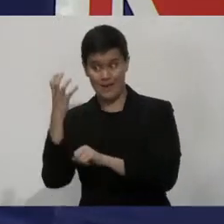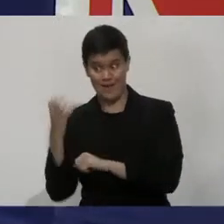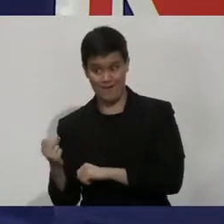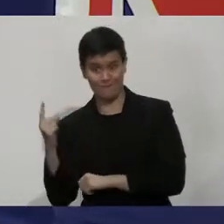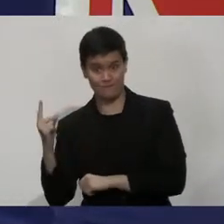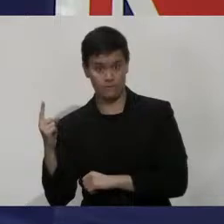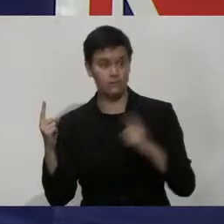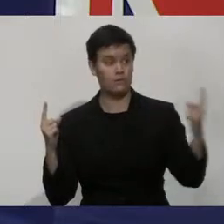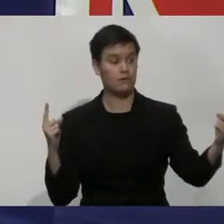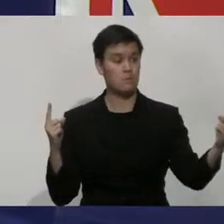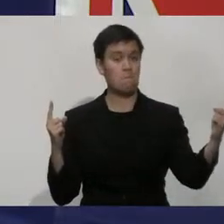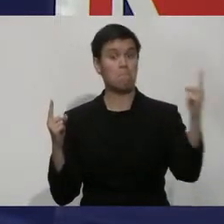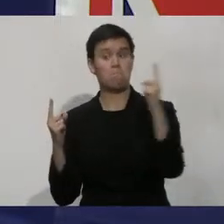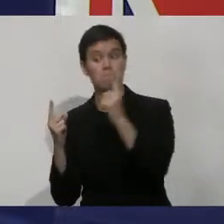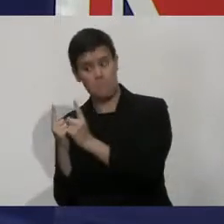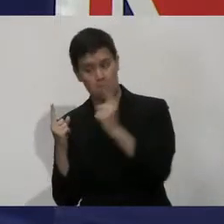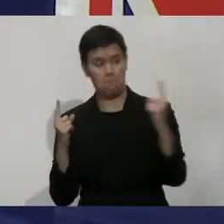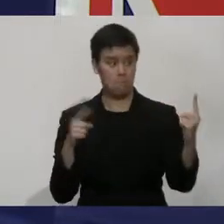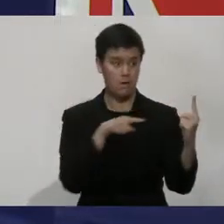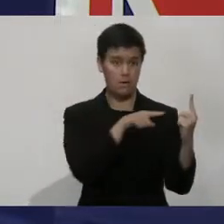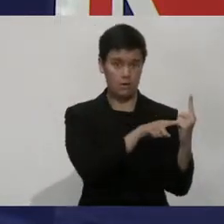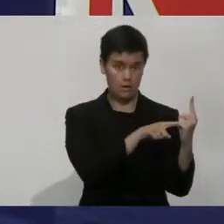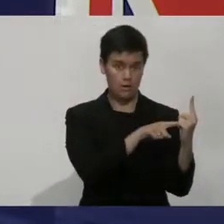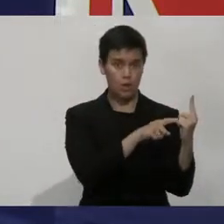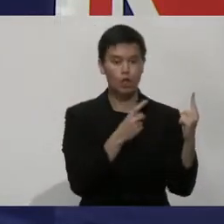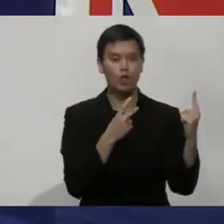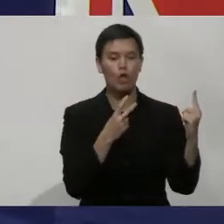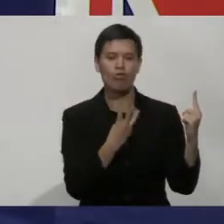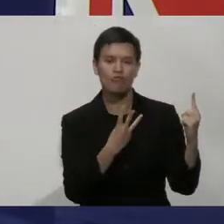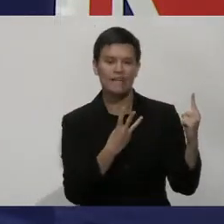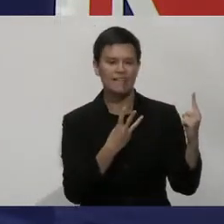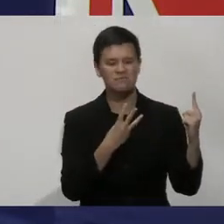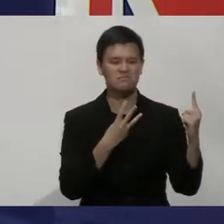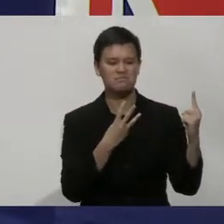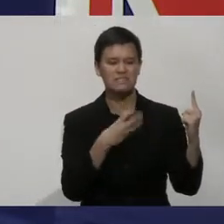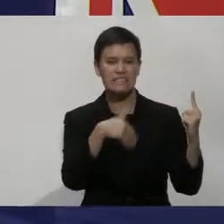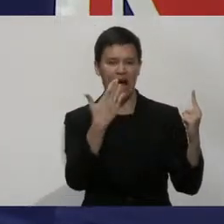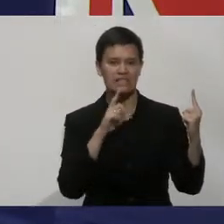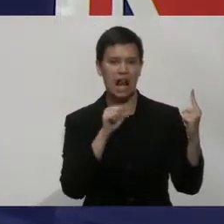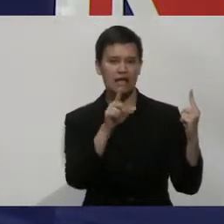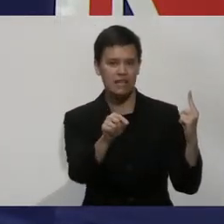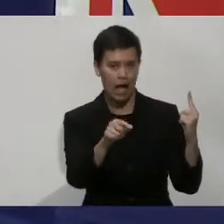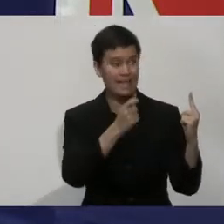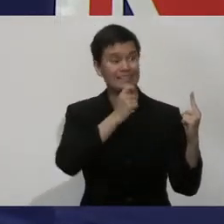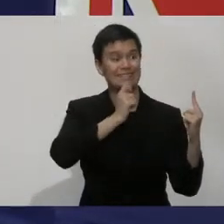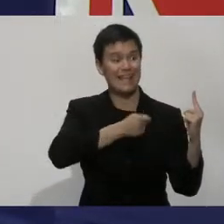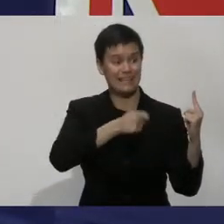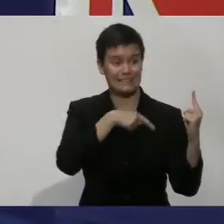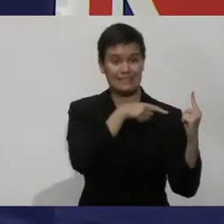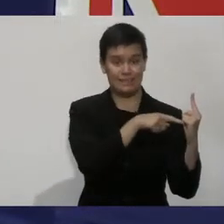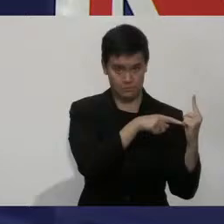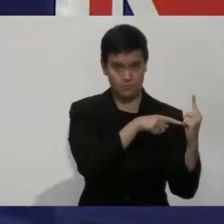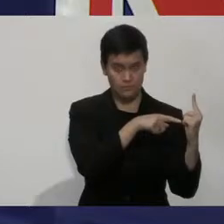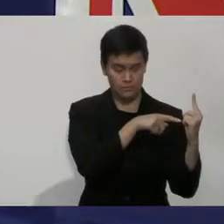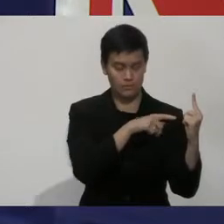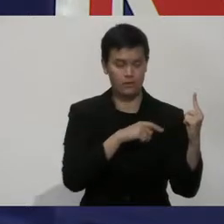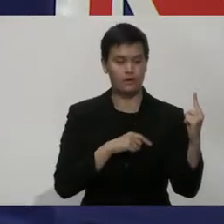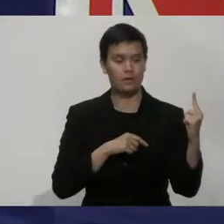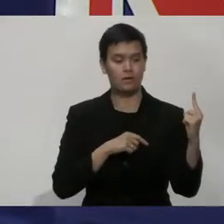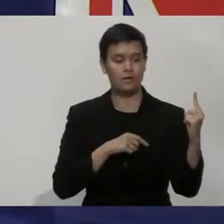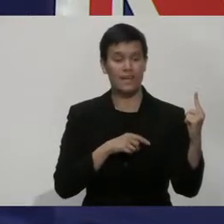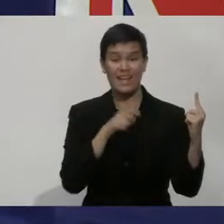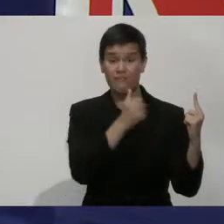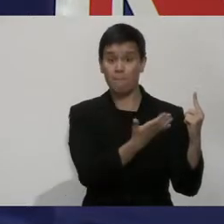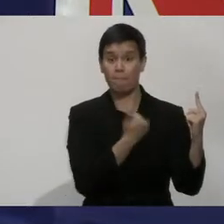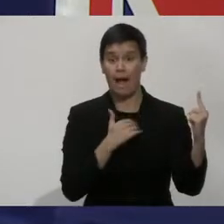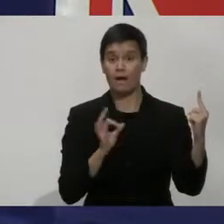been infectious. Secondly, even if the test is negative, they're a close contact, they remain in self-isolation for 14 days